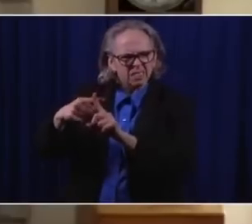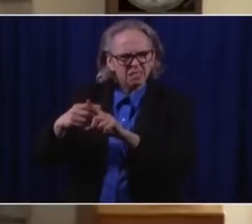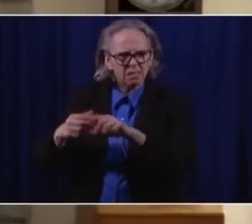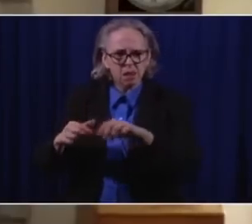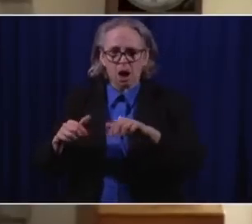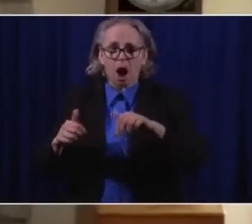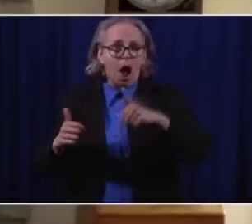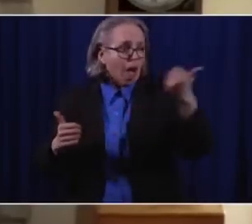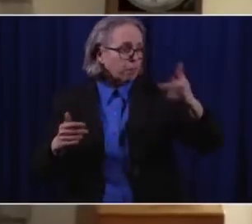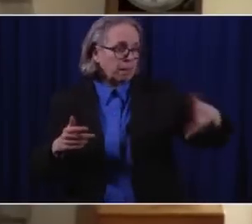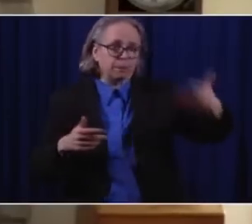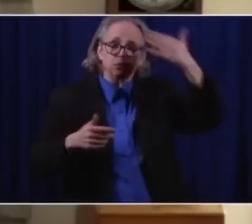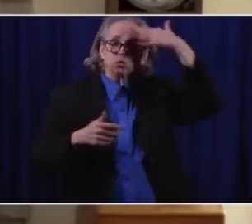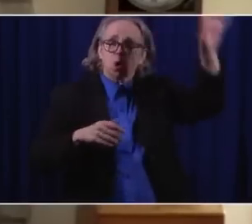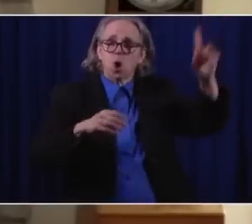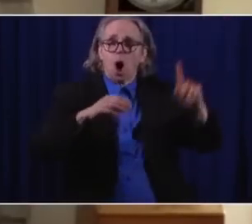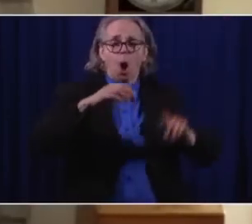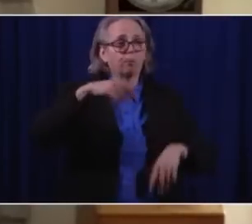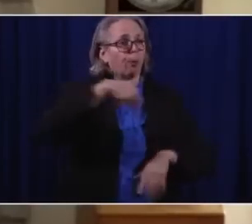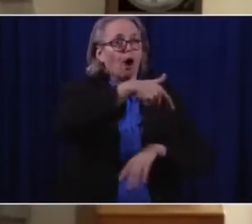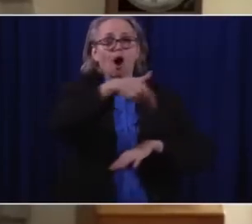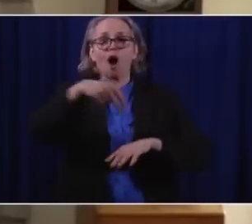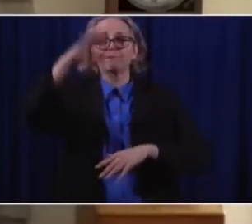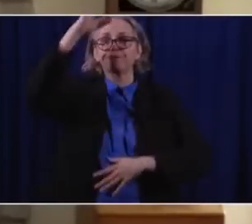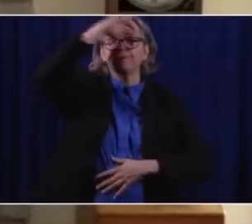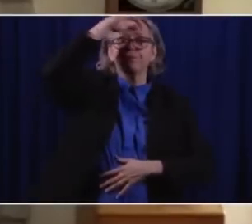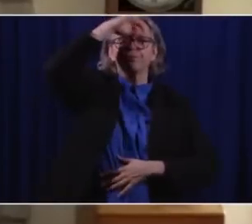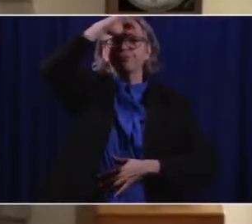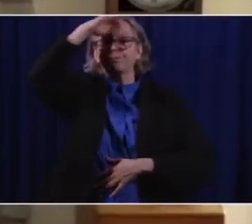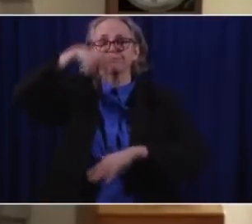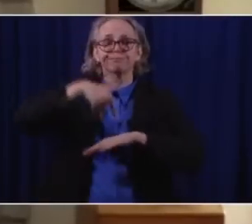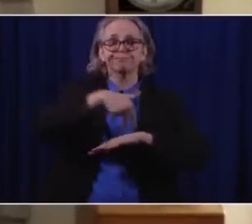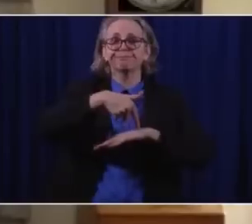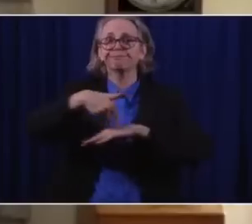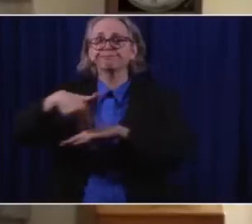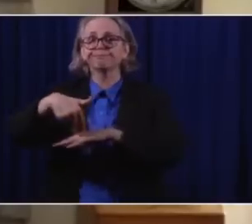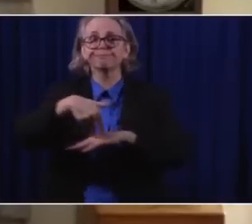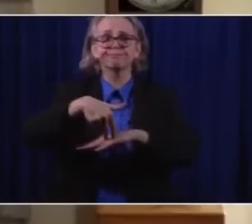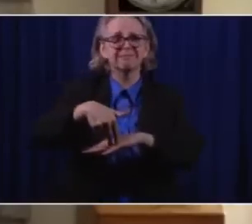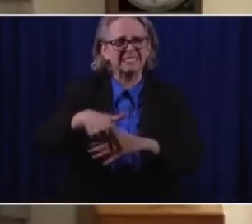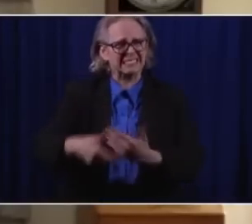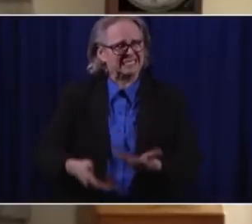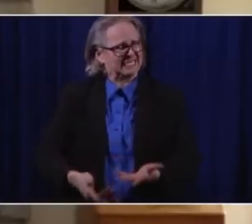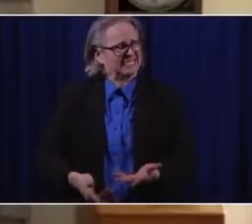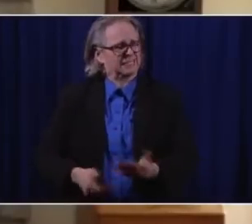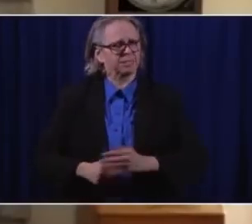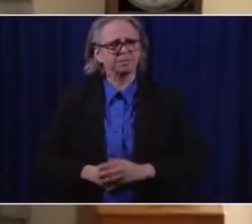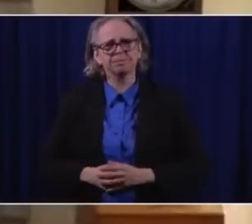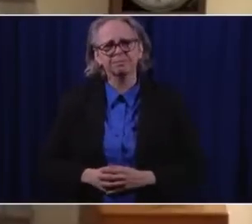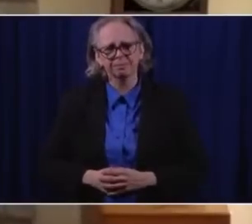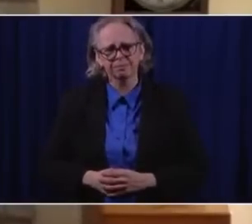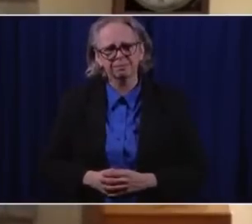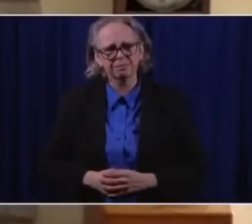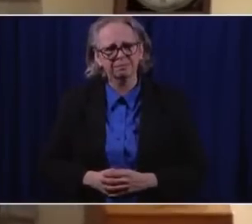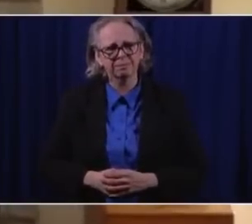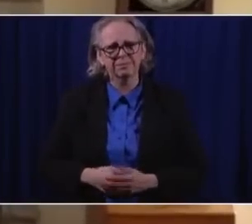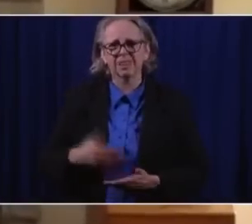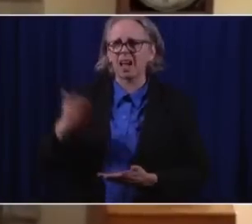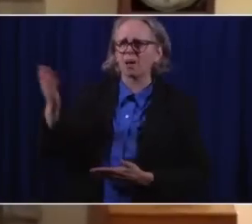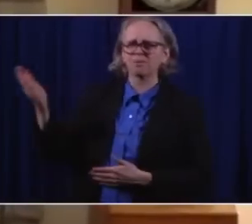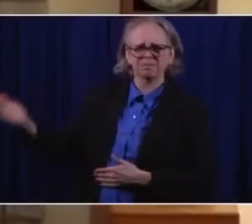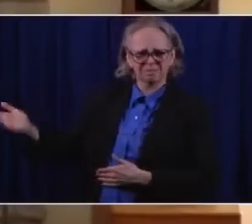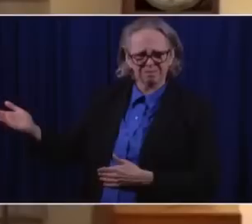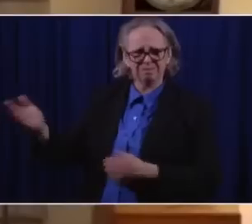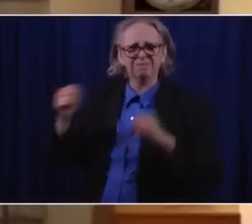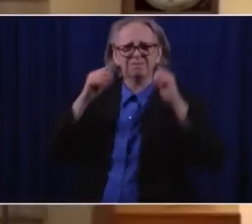virus sometimes. And so they can be spreaders as well. Now let's compare, let's go to the next slide, Eric. Percent